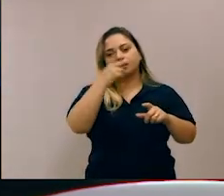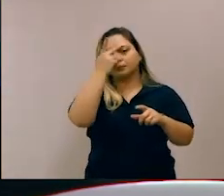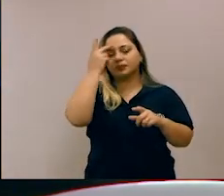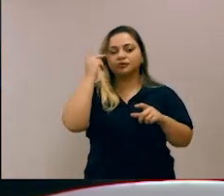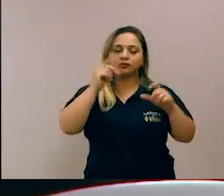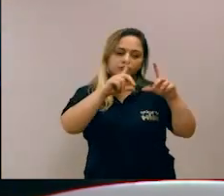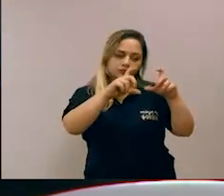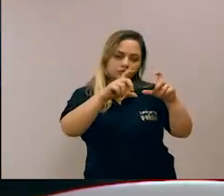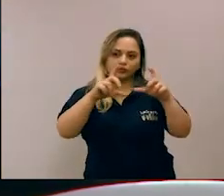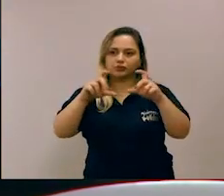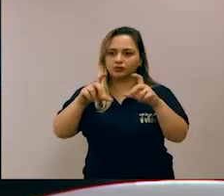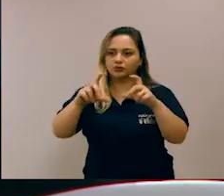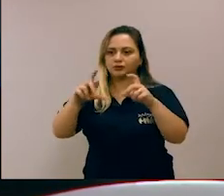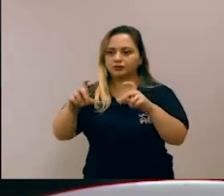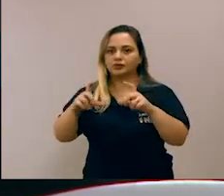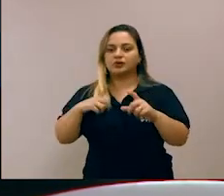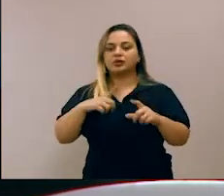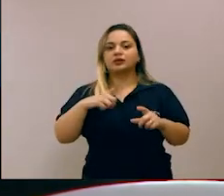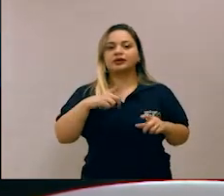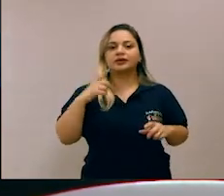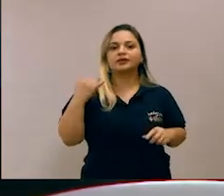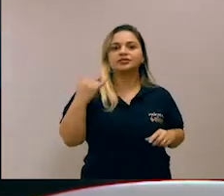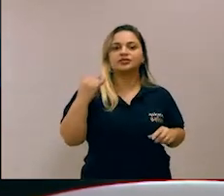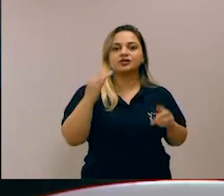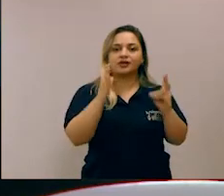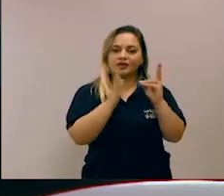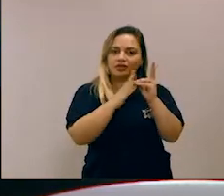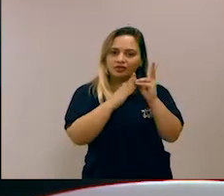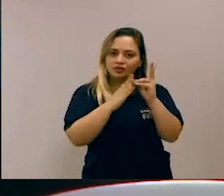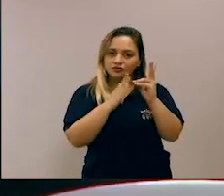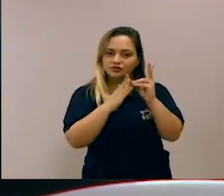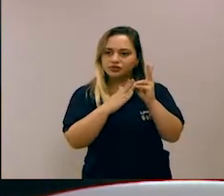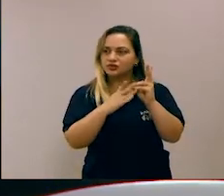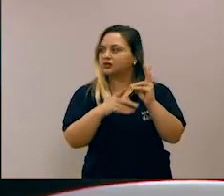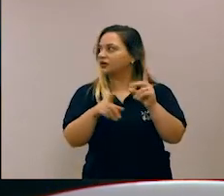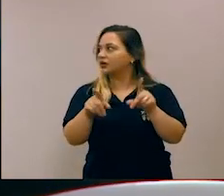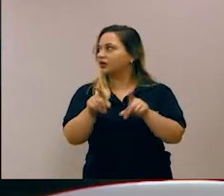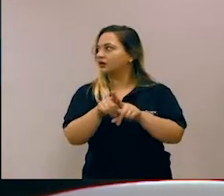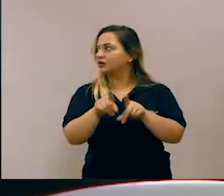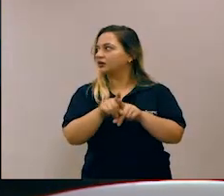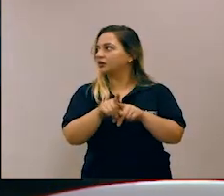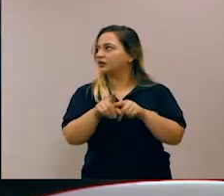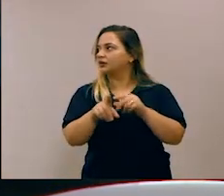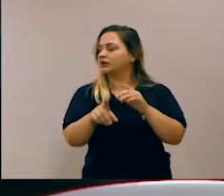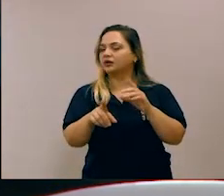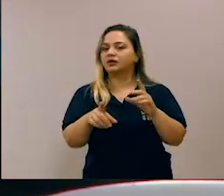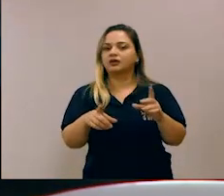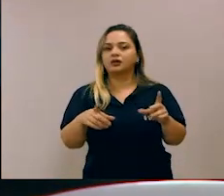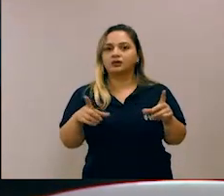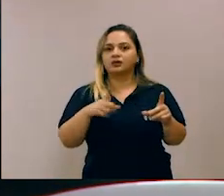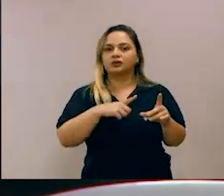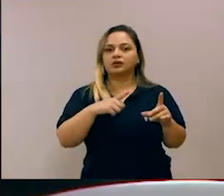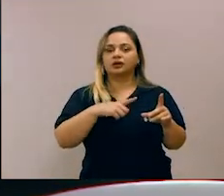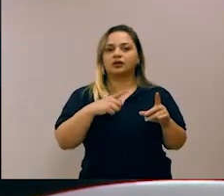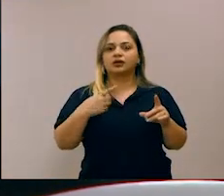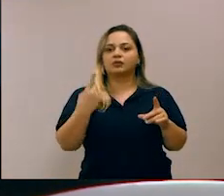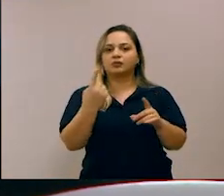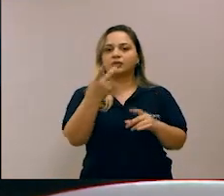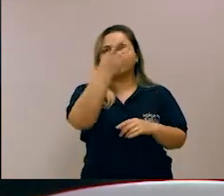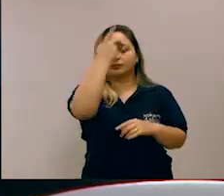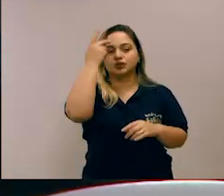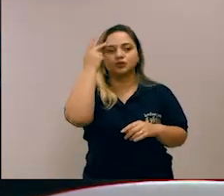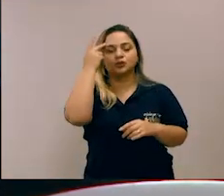see the effect of digital transformation, since places such as India, where they